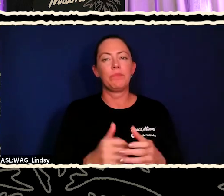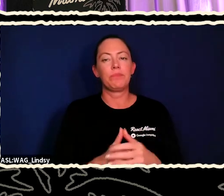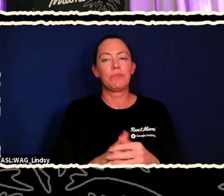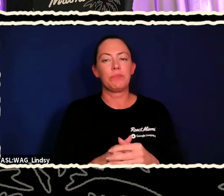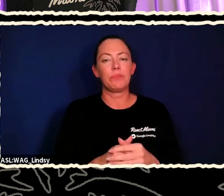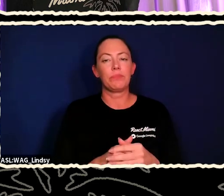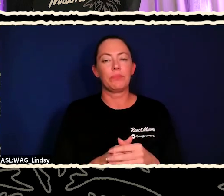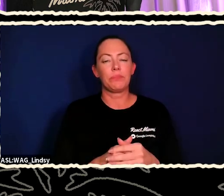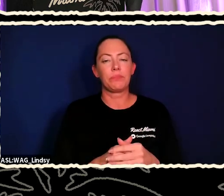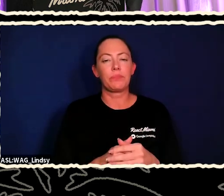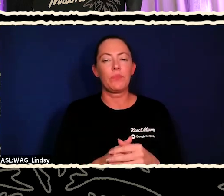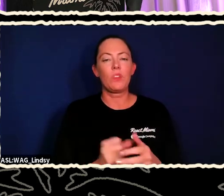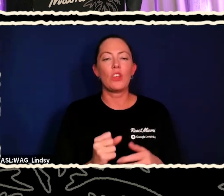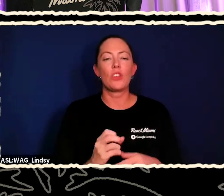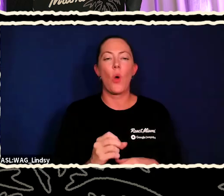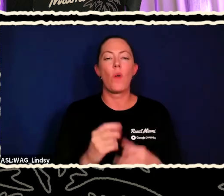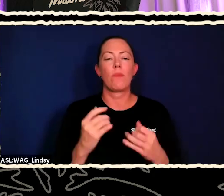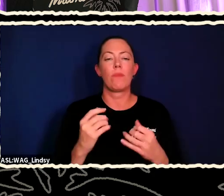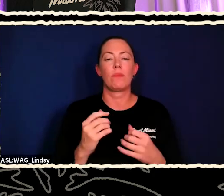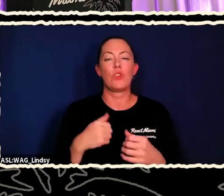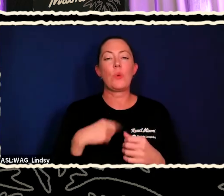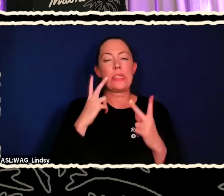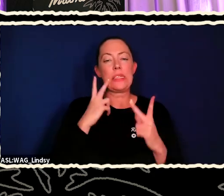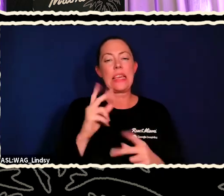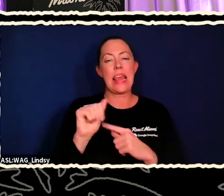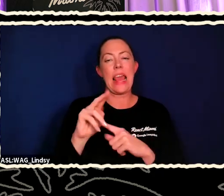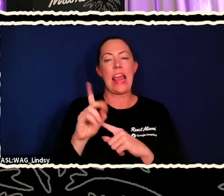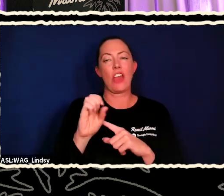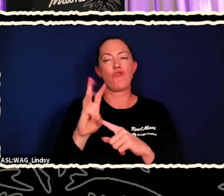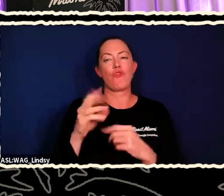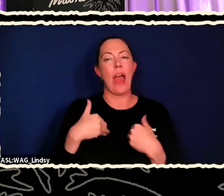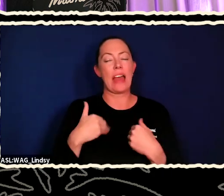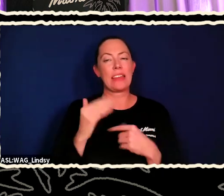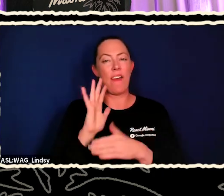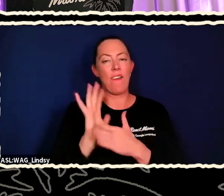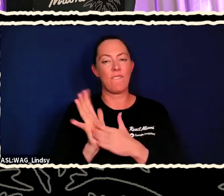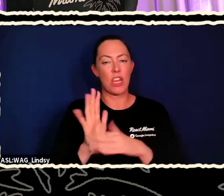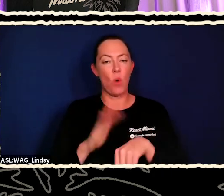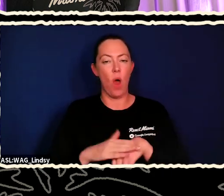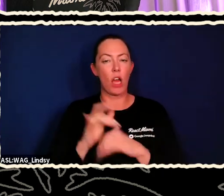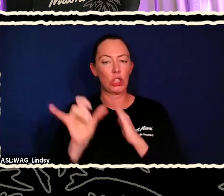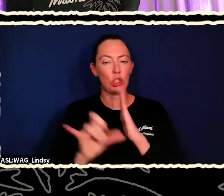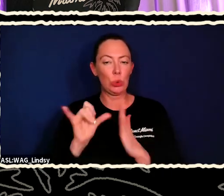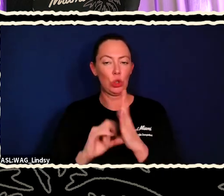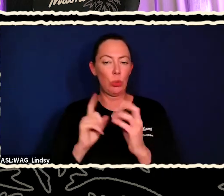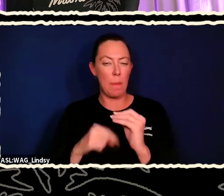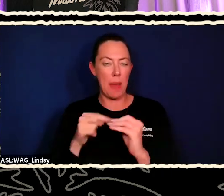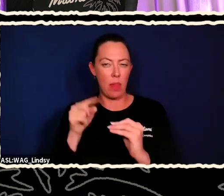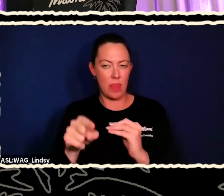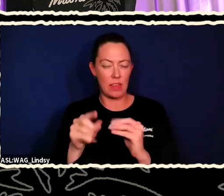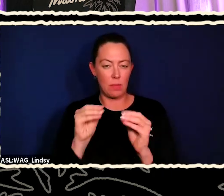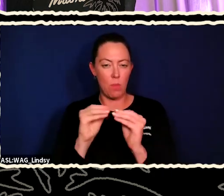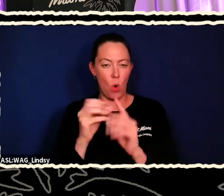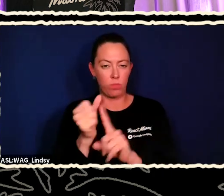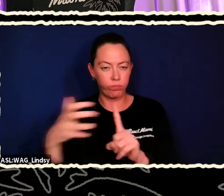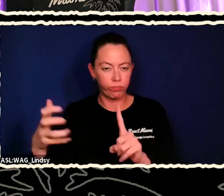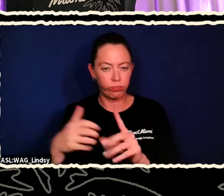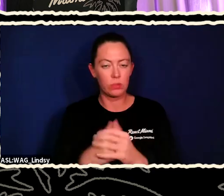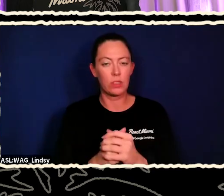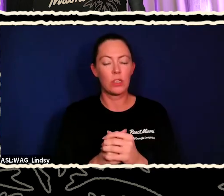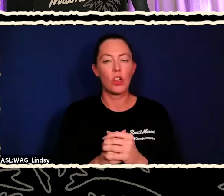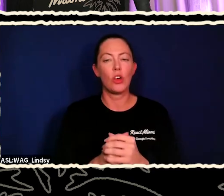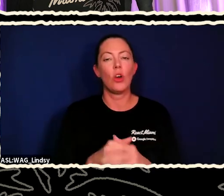However, Andrew has a 50-minute video on YouTube about it, if you're interested. Another is by Orta Thoreau, a previous member of the TypeScript team. Here it is. It's